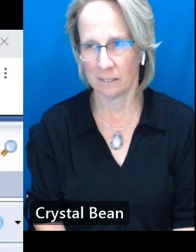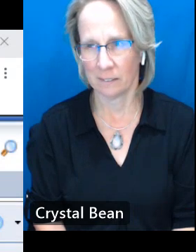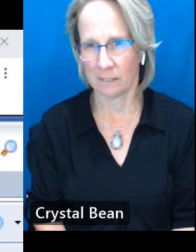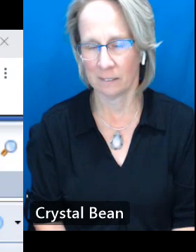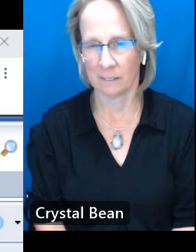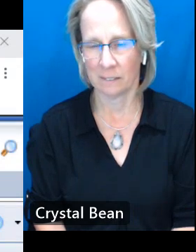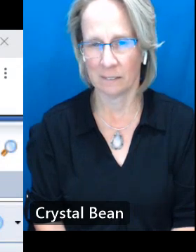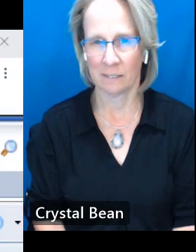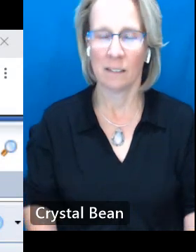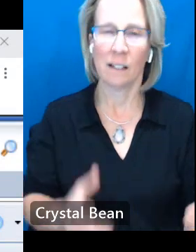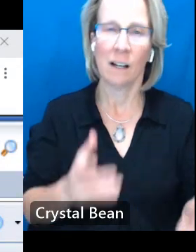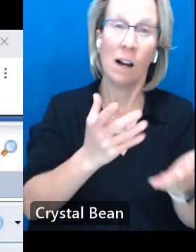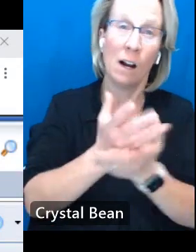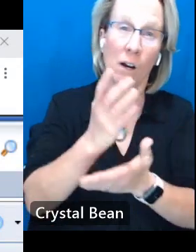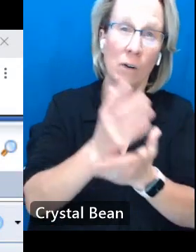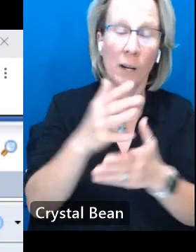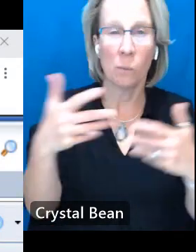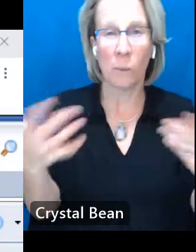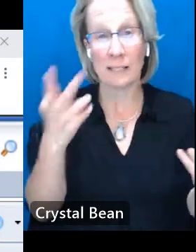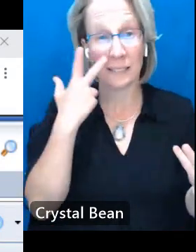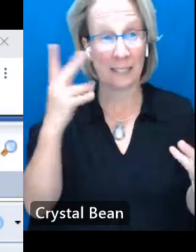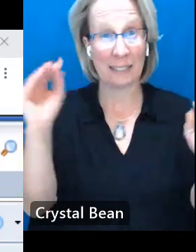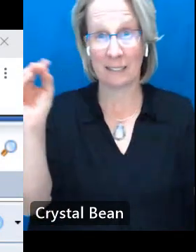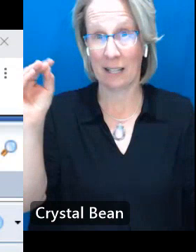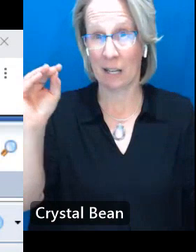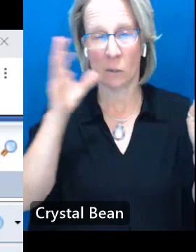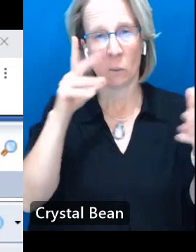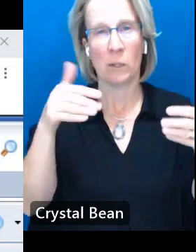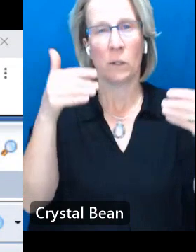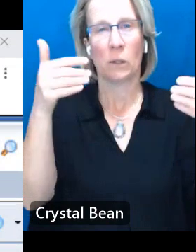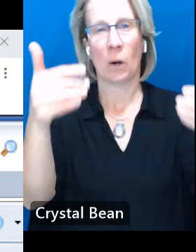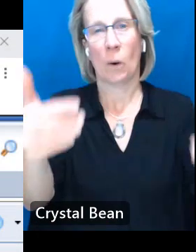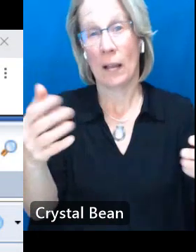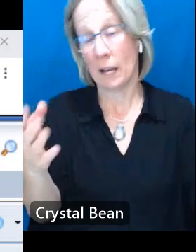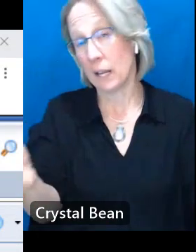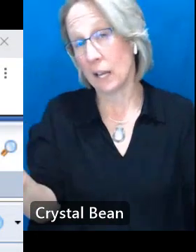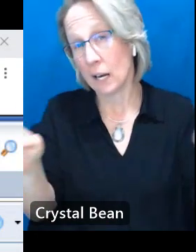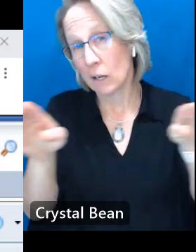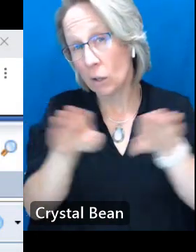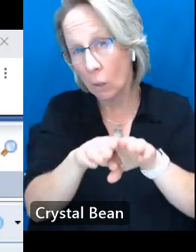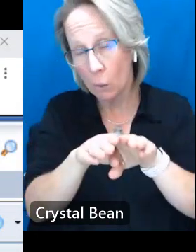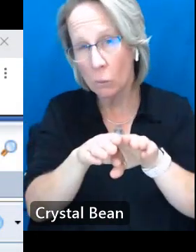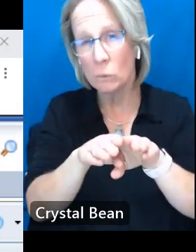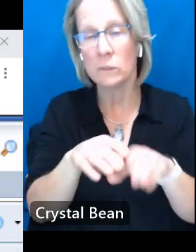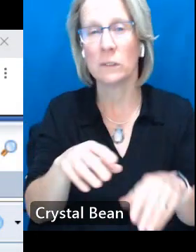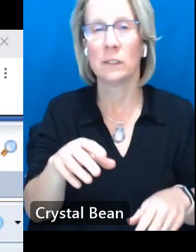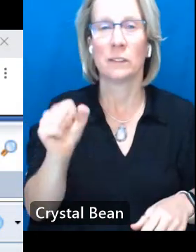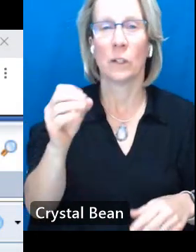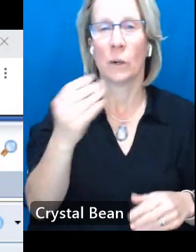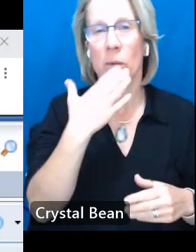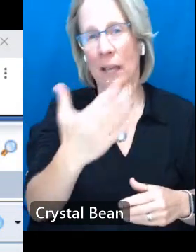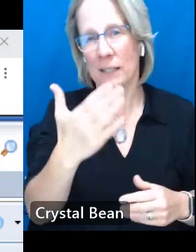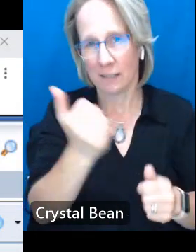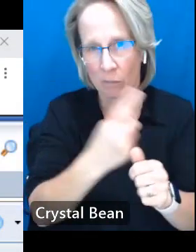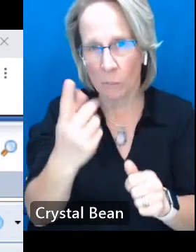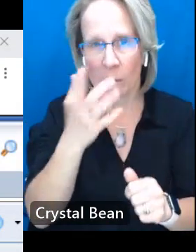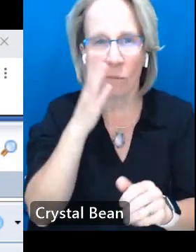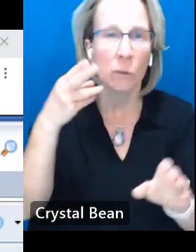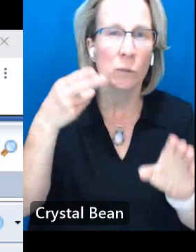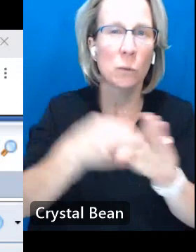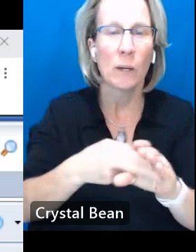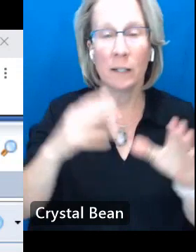All right, well, seeing none, we'll go ahead and call this morning session to a close. So thanks everyone for joining. Hope you found